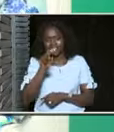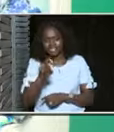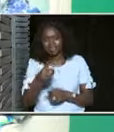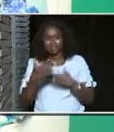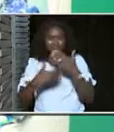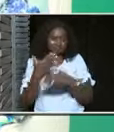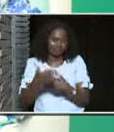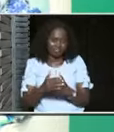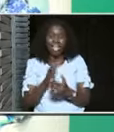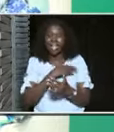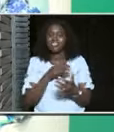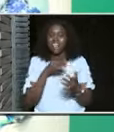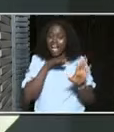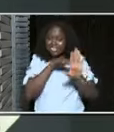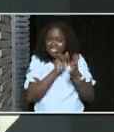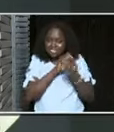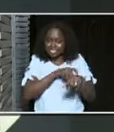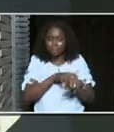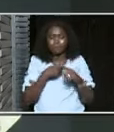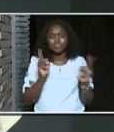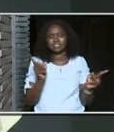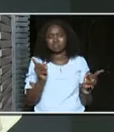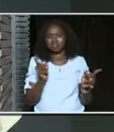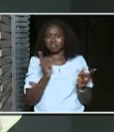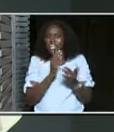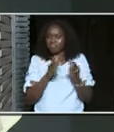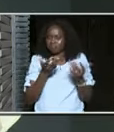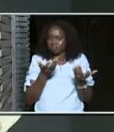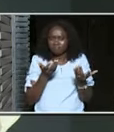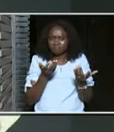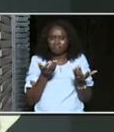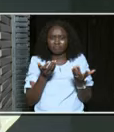And that is still the position. At that particular time. But unfortunately, the